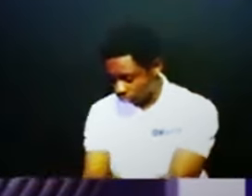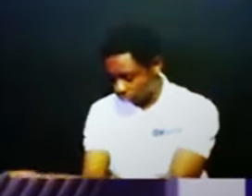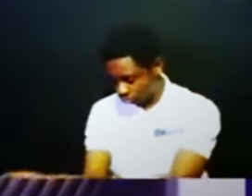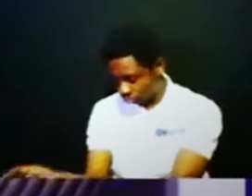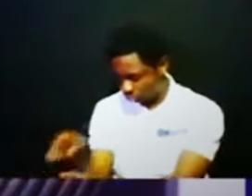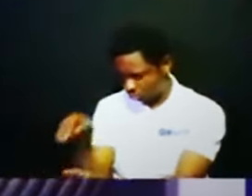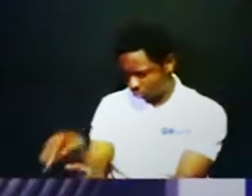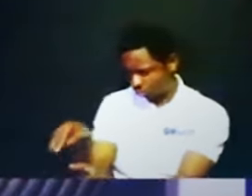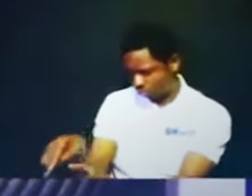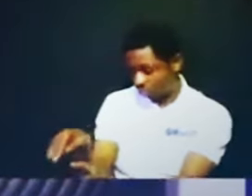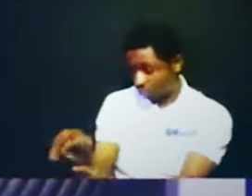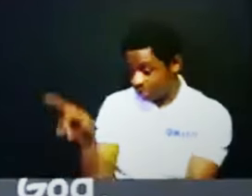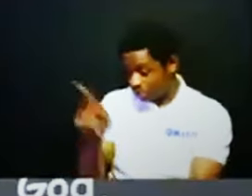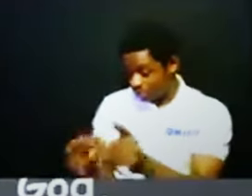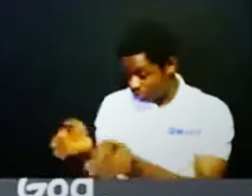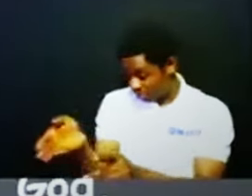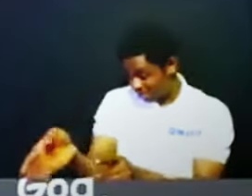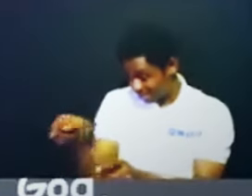God.